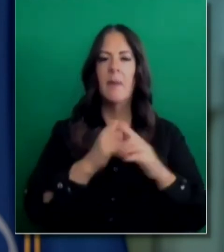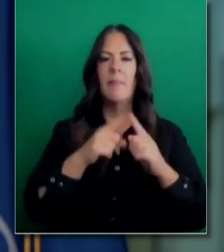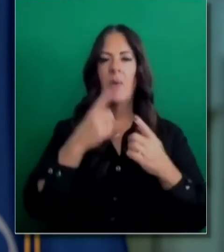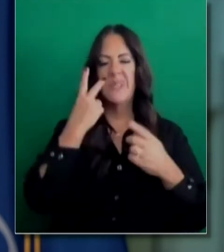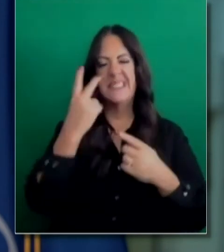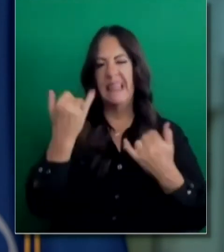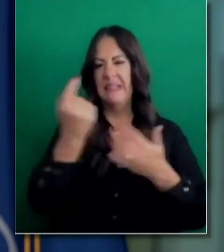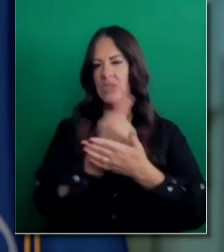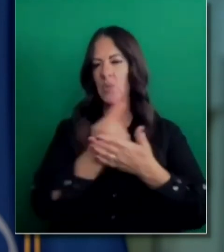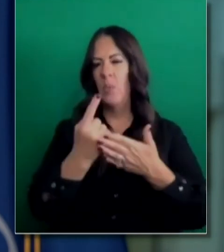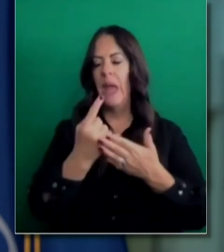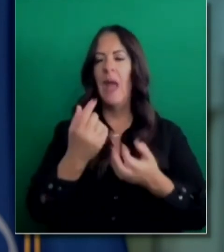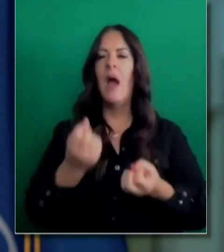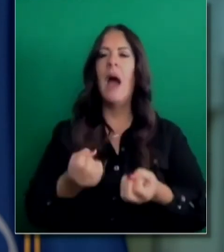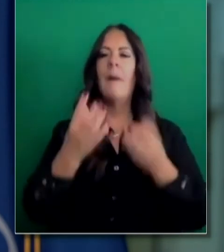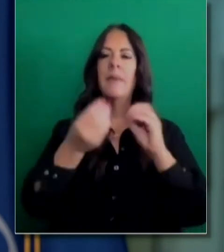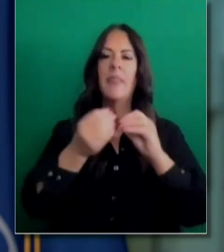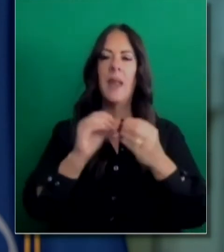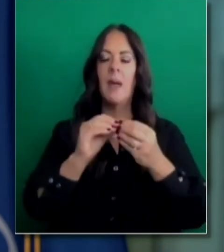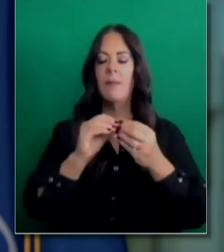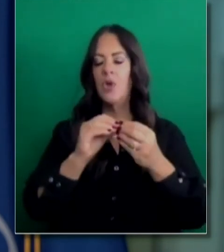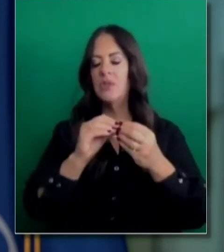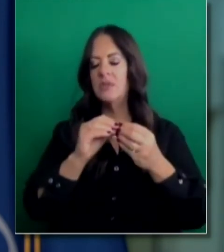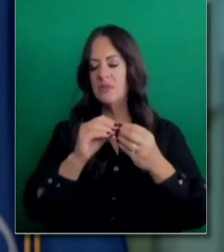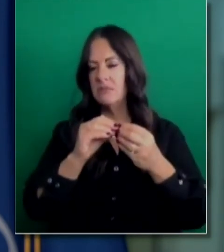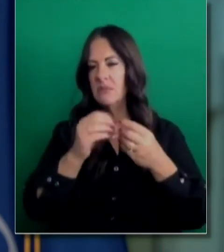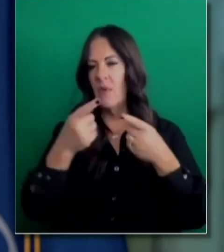significant in terms of being able to definitively answer that question.